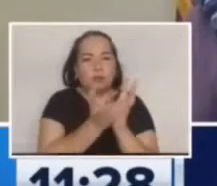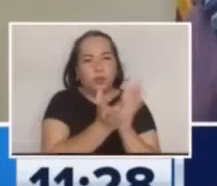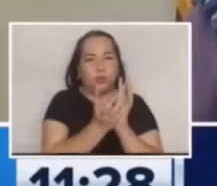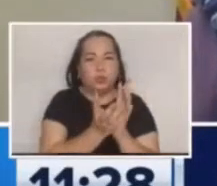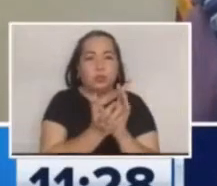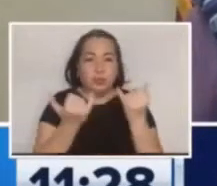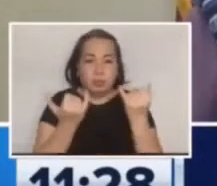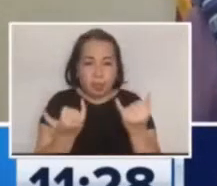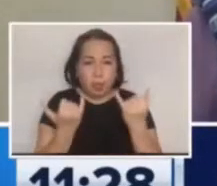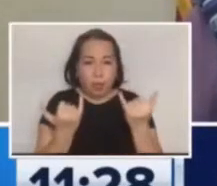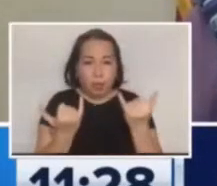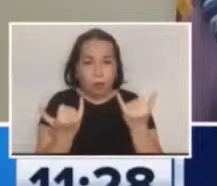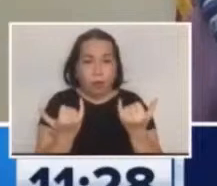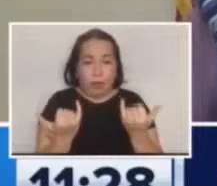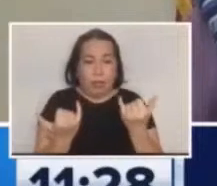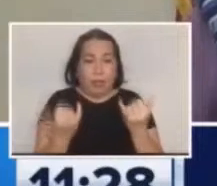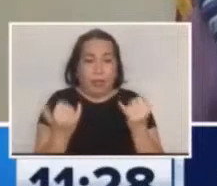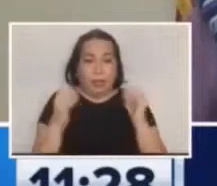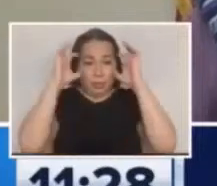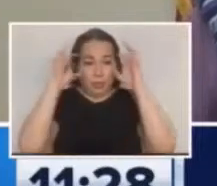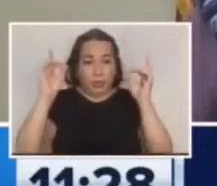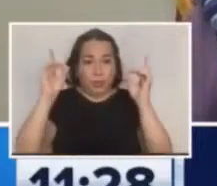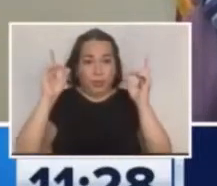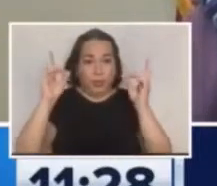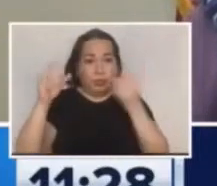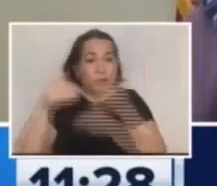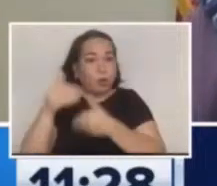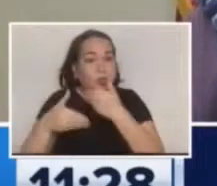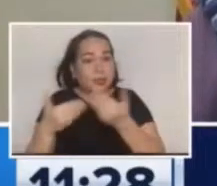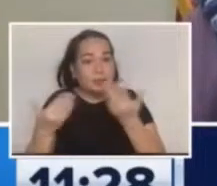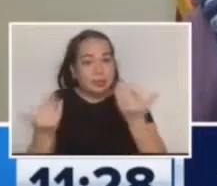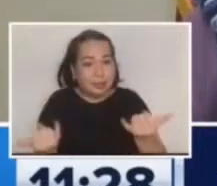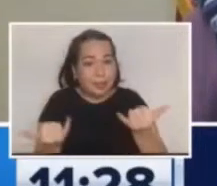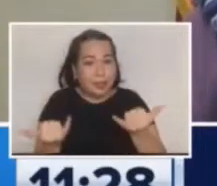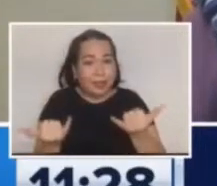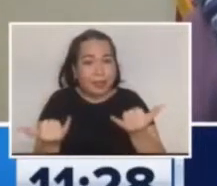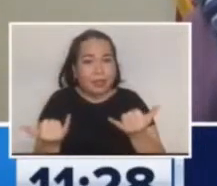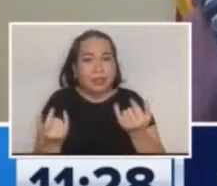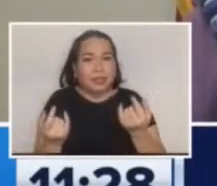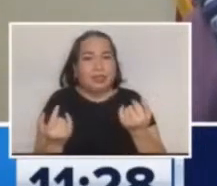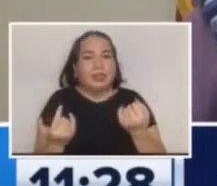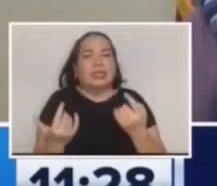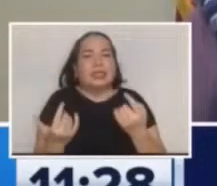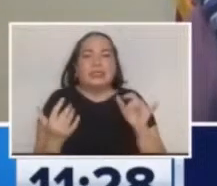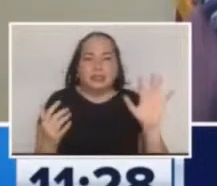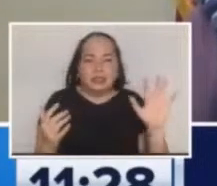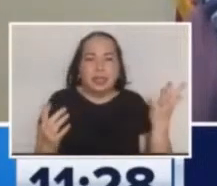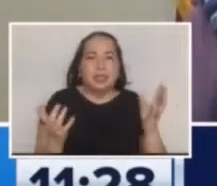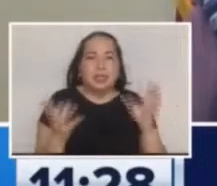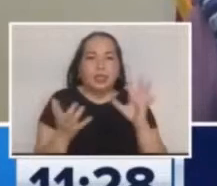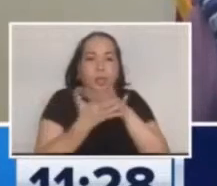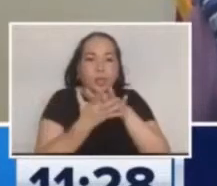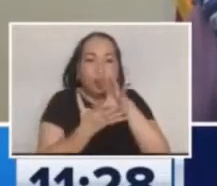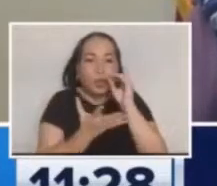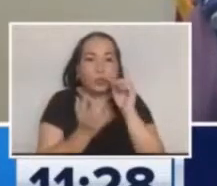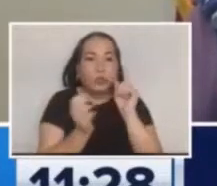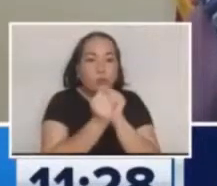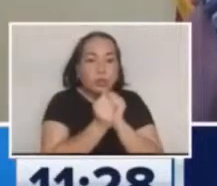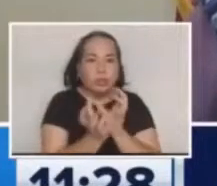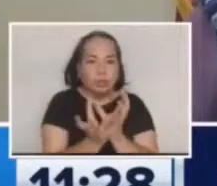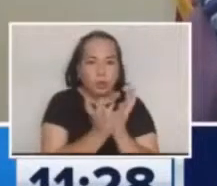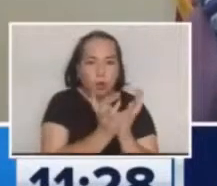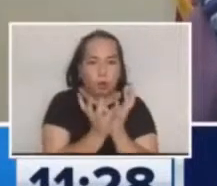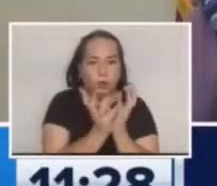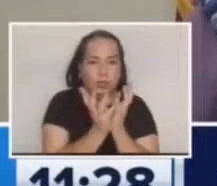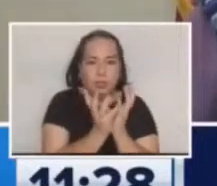make also a contribution to the question, importante ito, yung cyberbullying at saka pornography. Dito po pumapasok